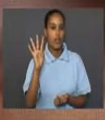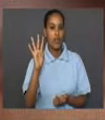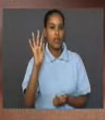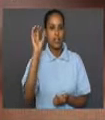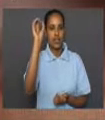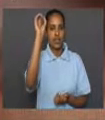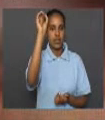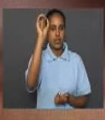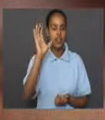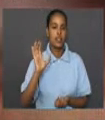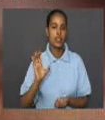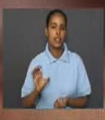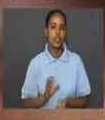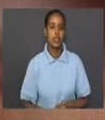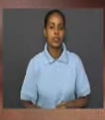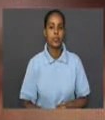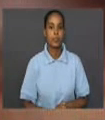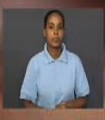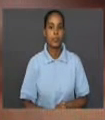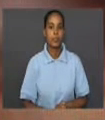1,484 degrees Celsius.